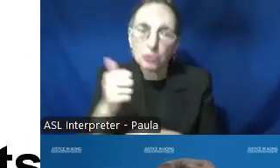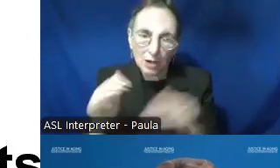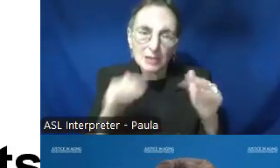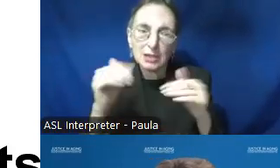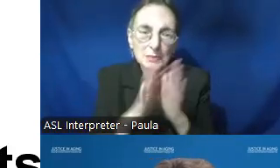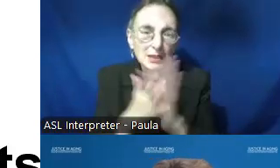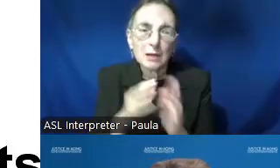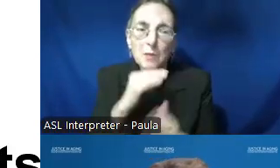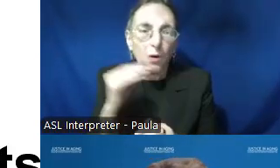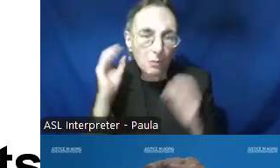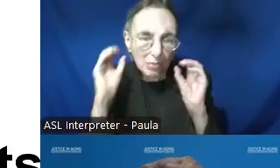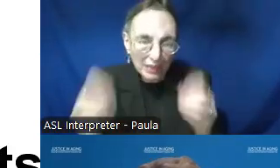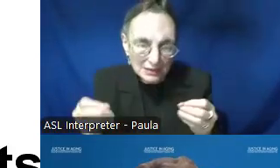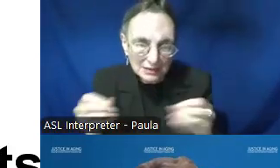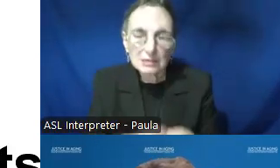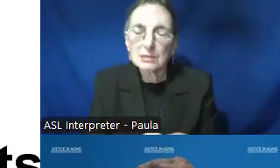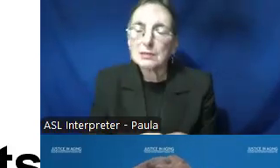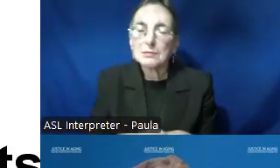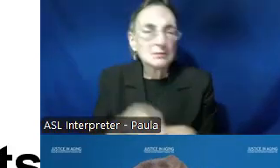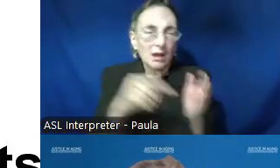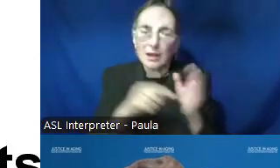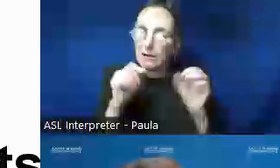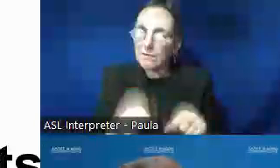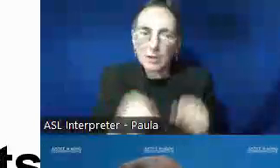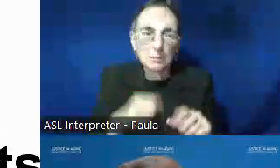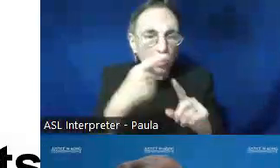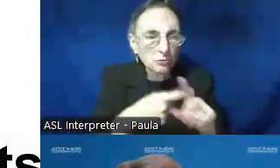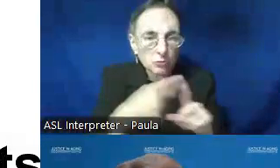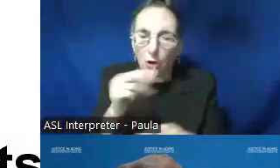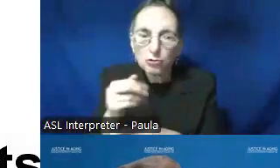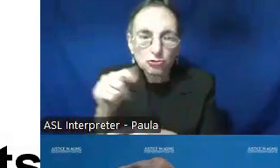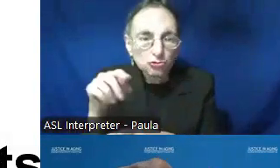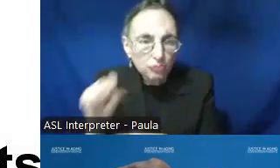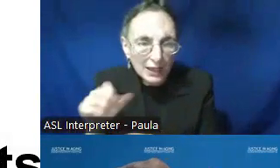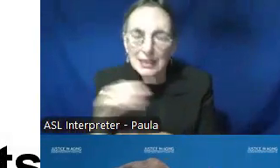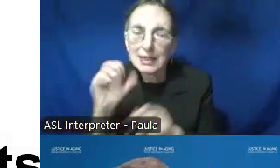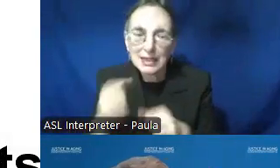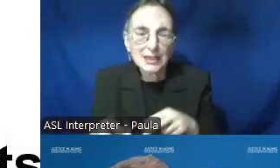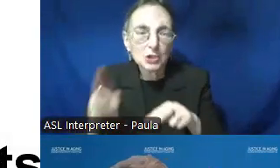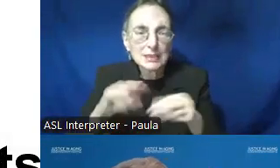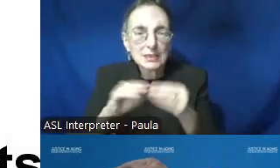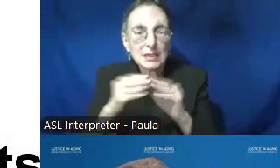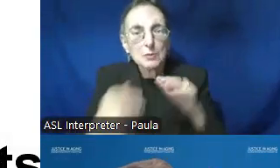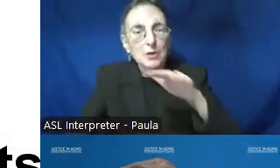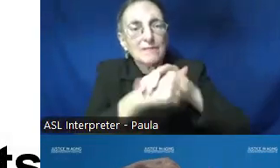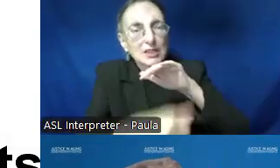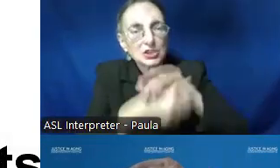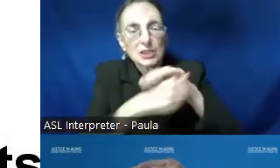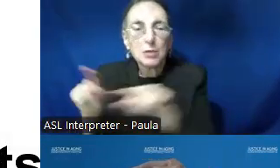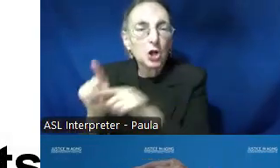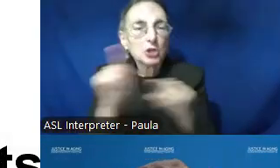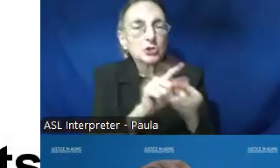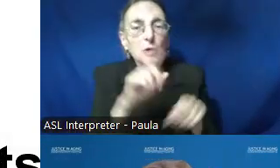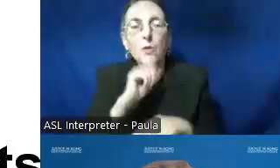unaffordable rents can have other effects. They can increase the number of evictions, but also older adults are often forced to